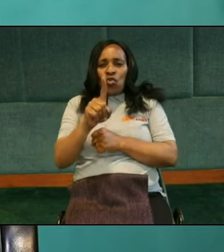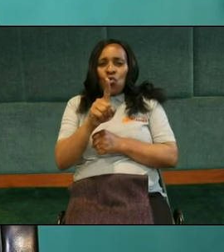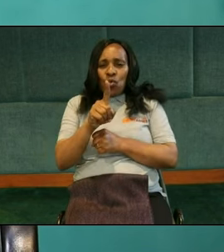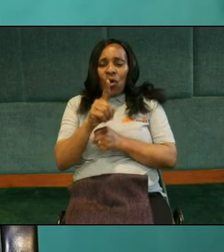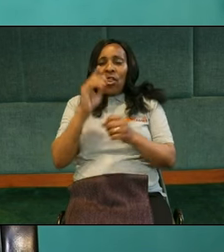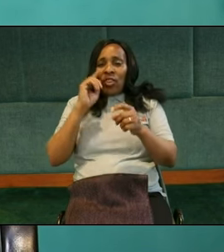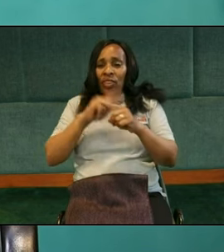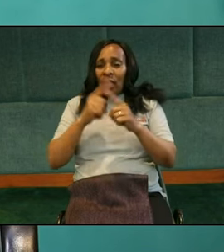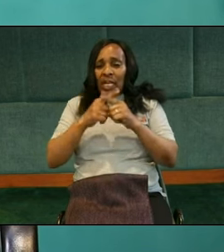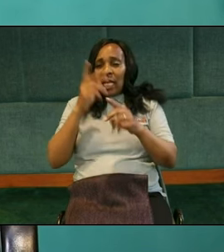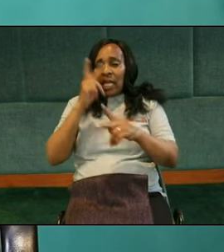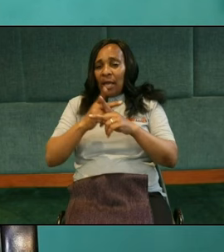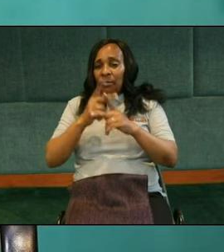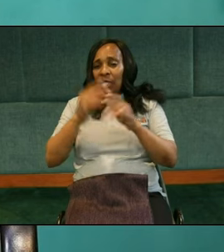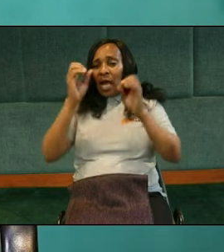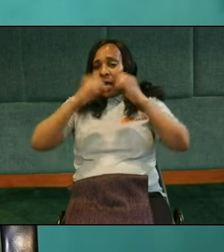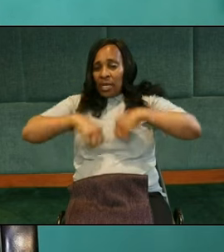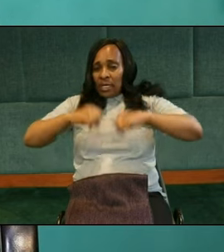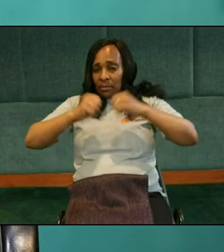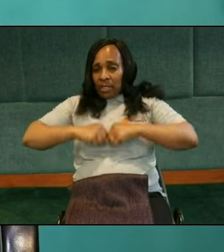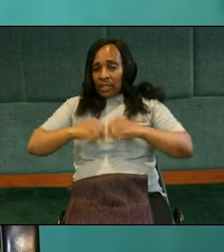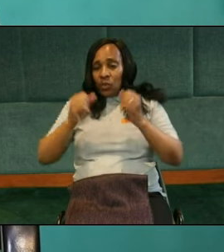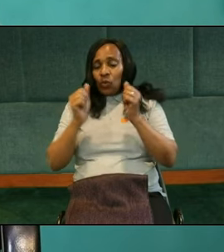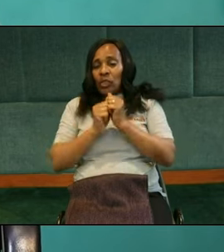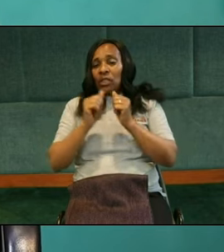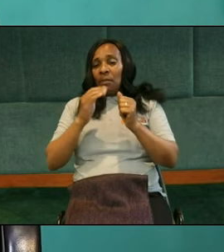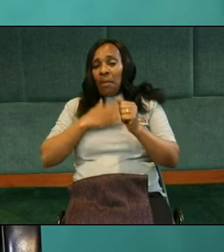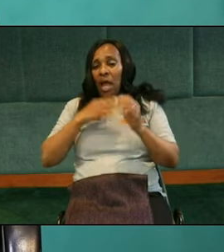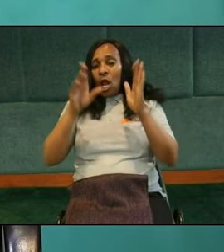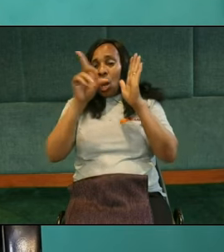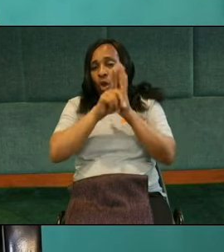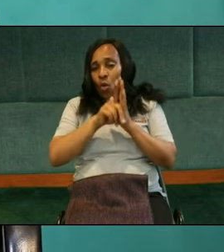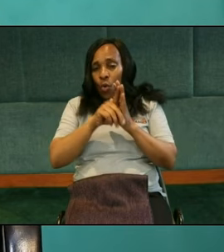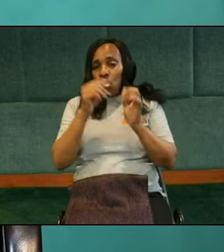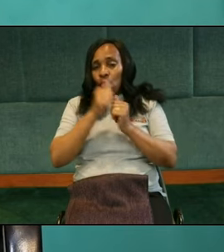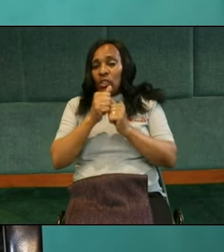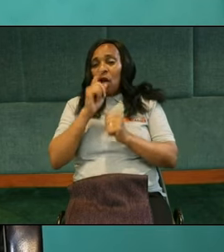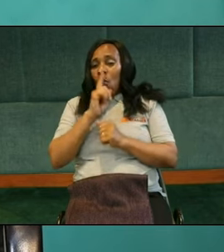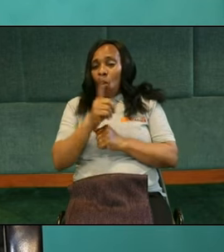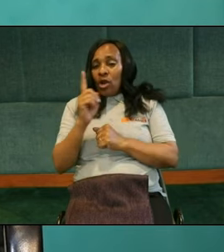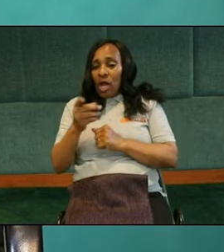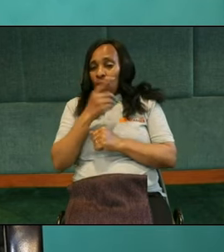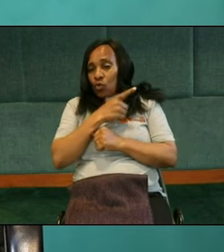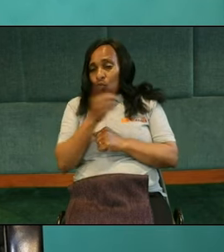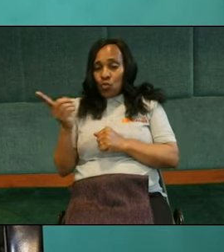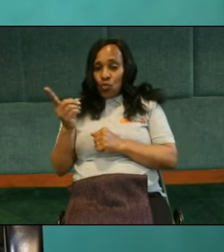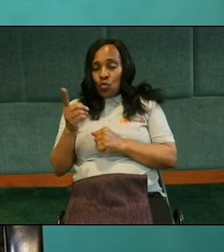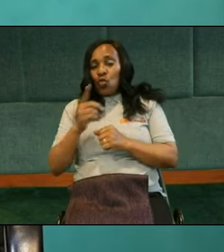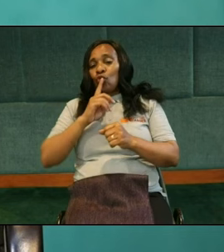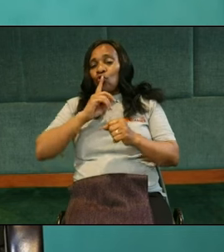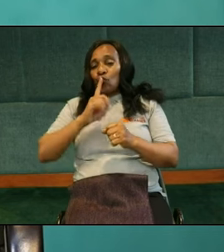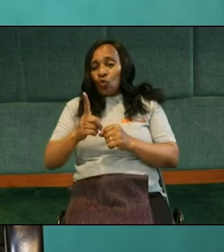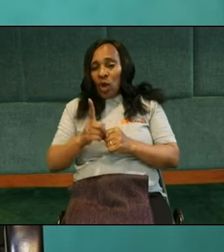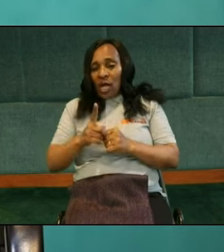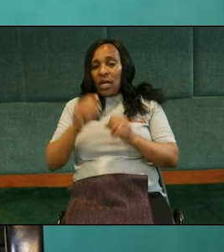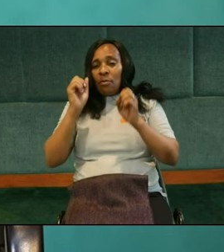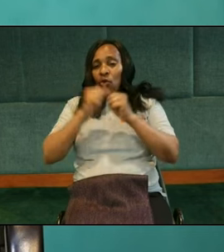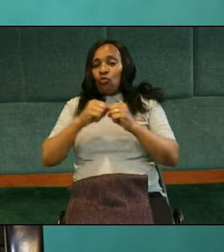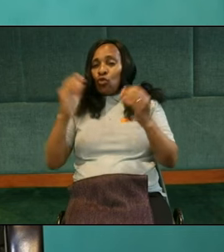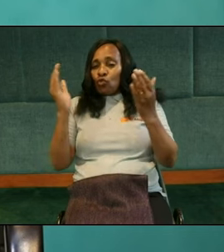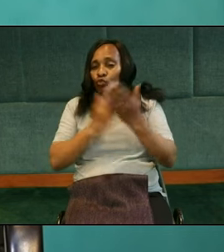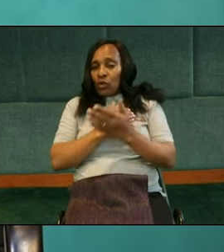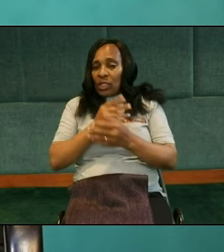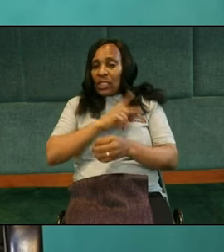hast not kept my covenant and my statutes, which I have commanded thee, I will surely rend the kingdom from